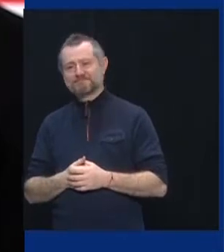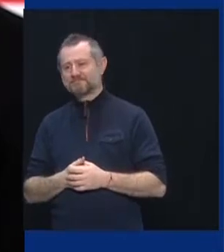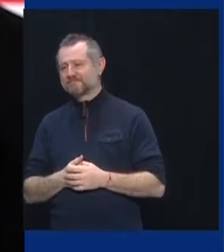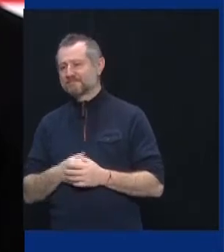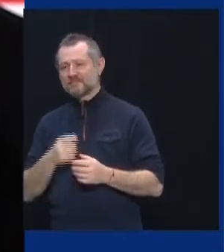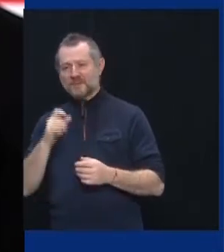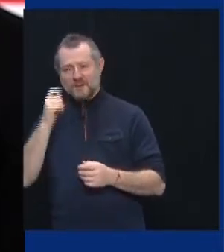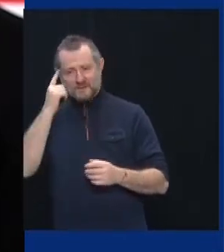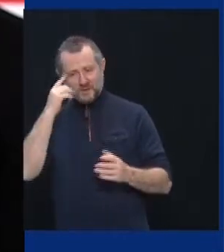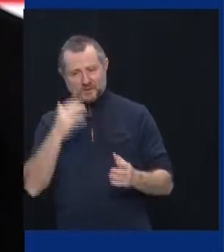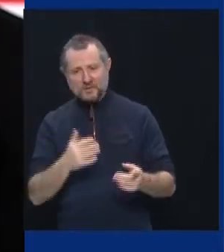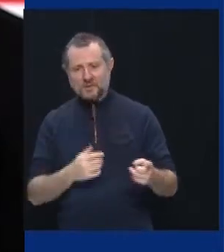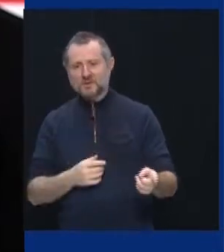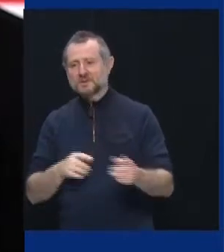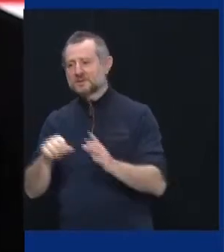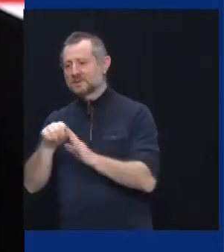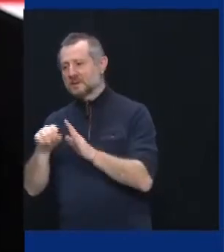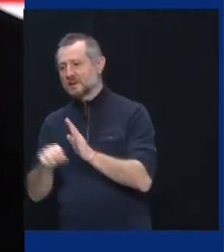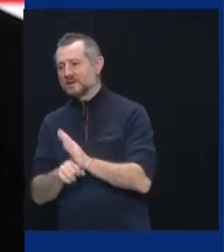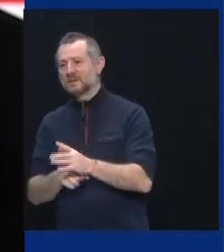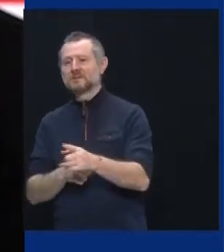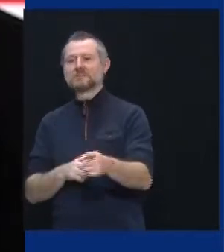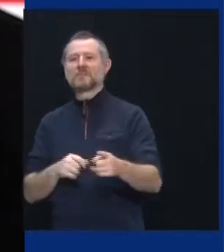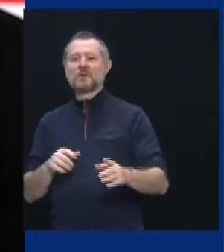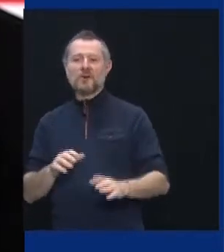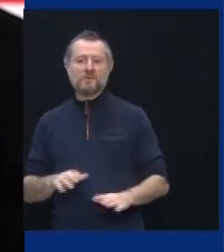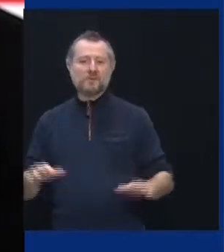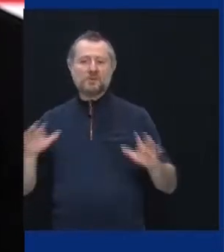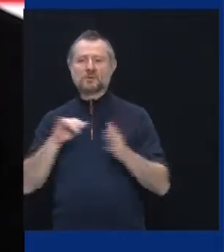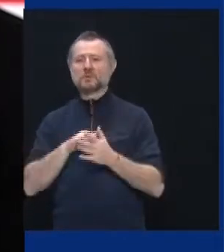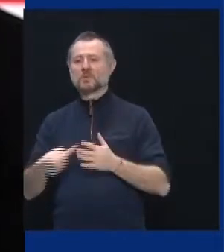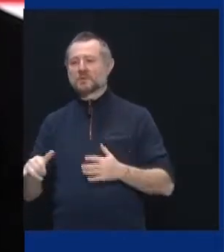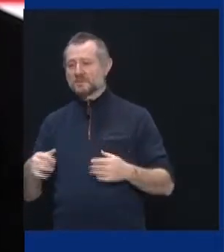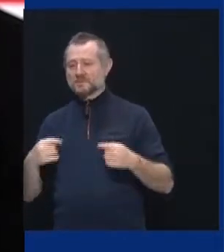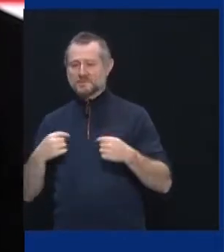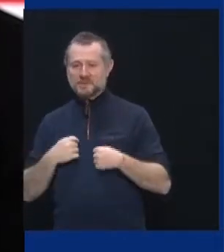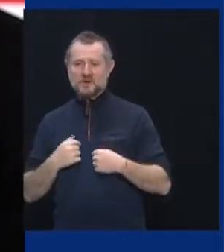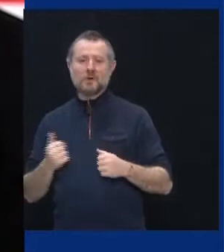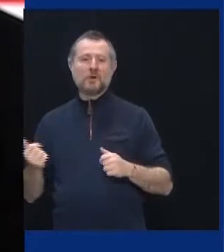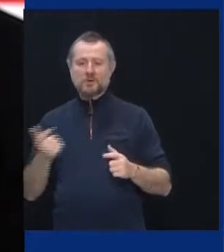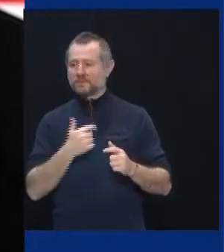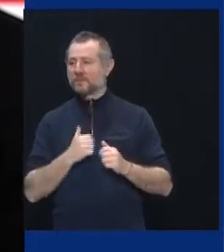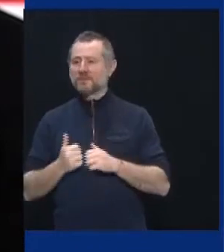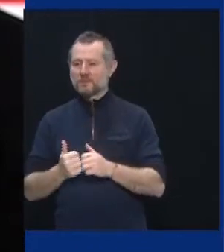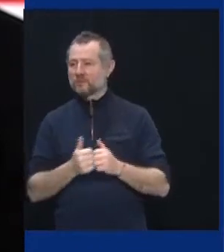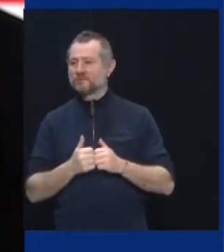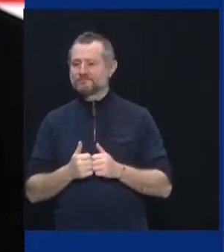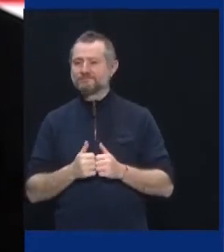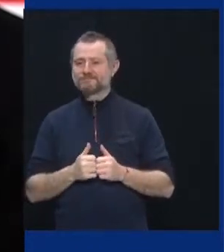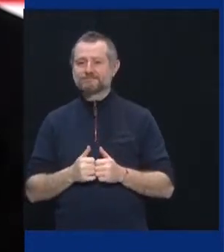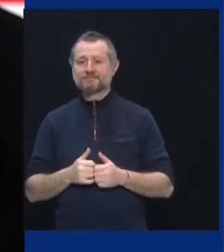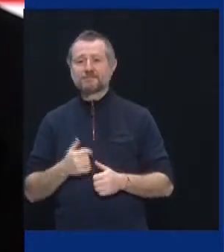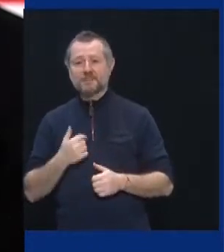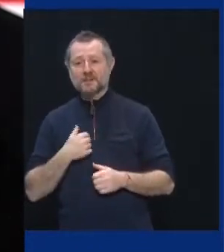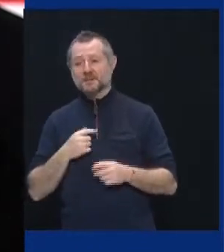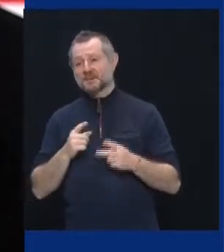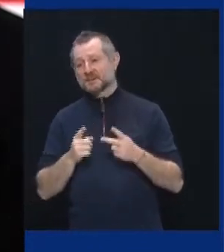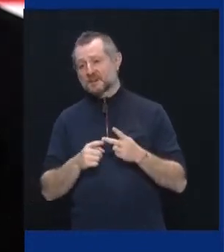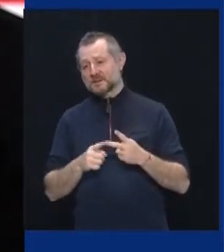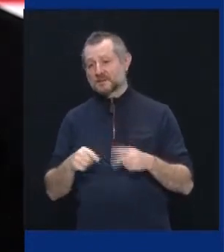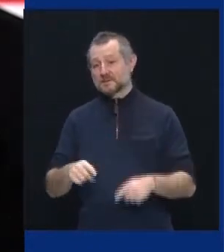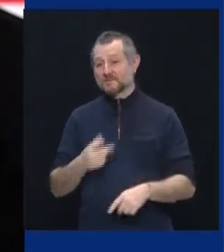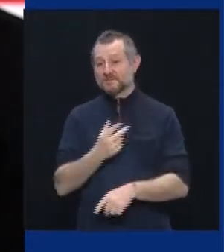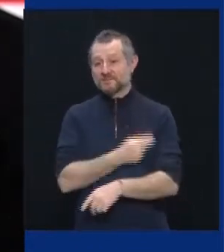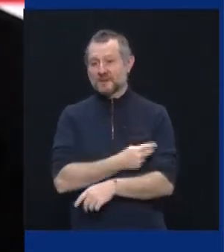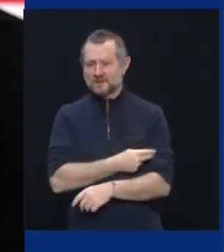we're all in this together. Number two, it's safe. The vaccine is safe. It's safe enough